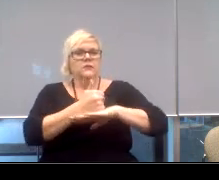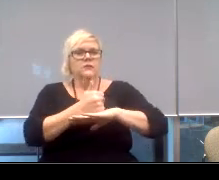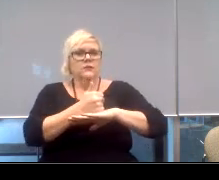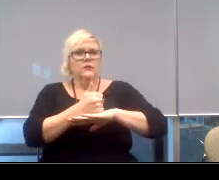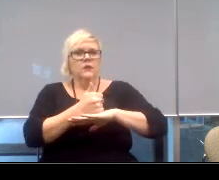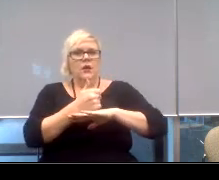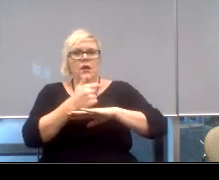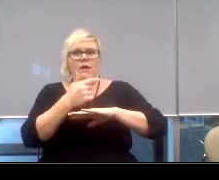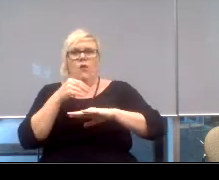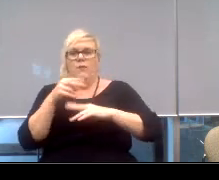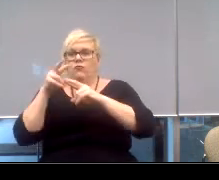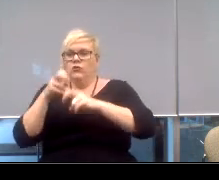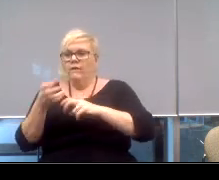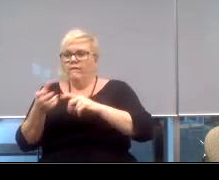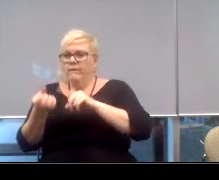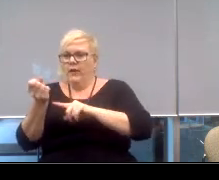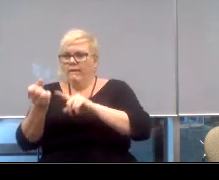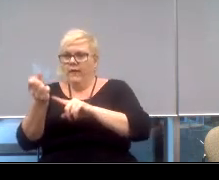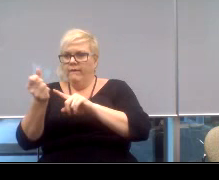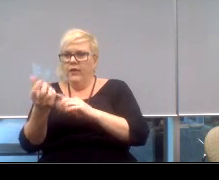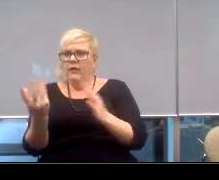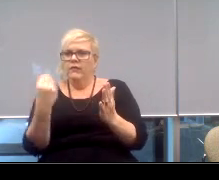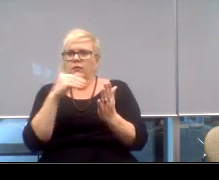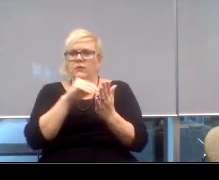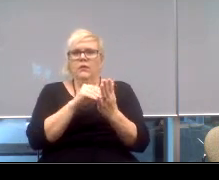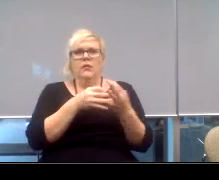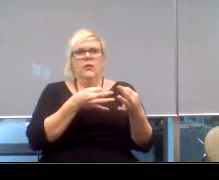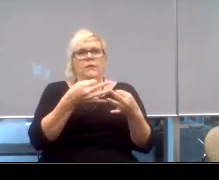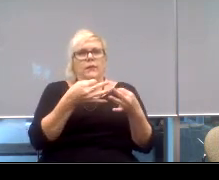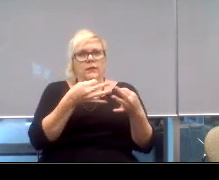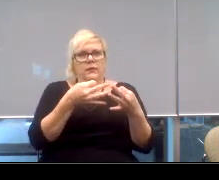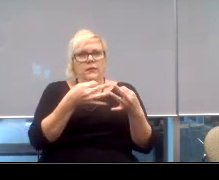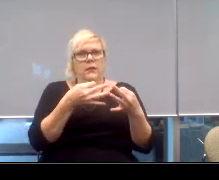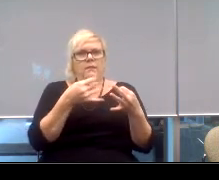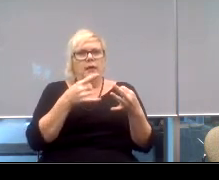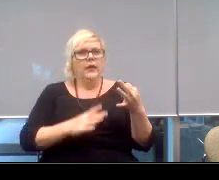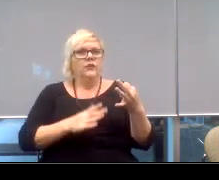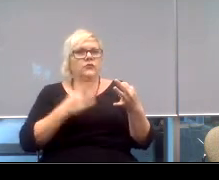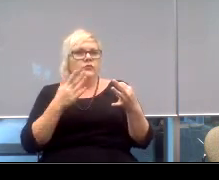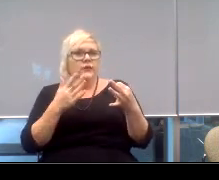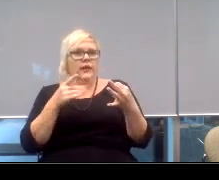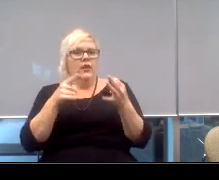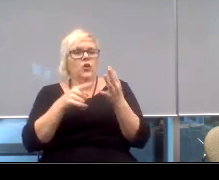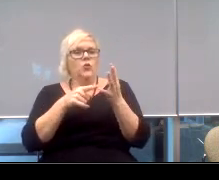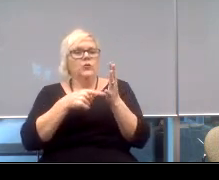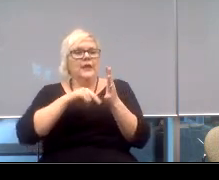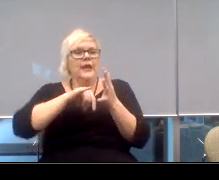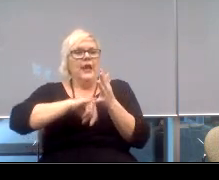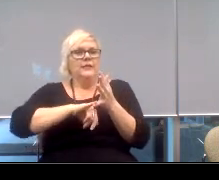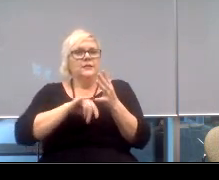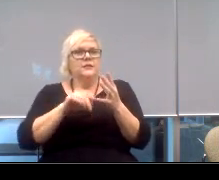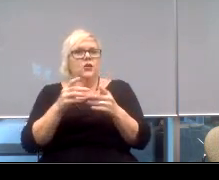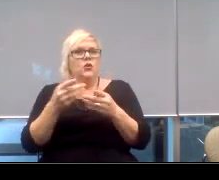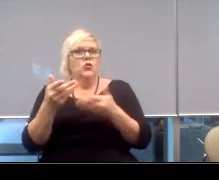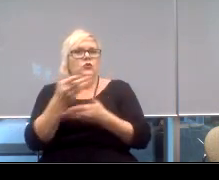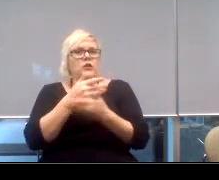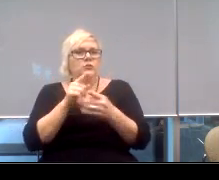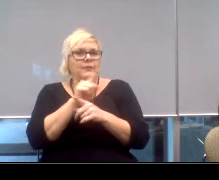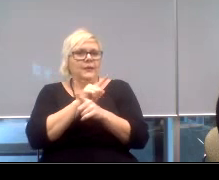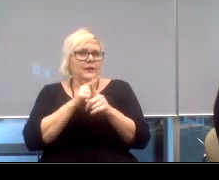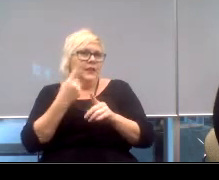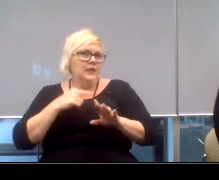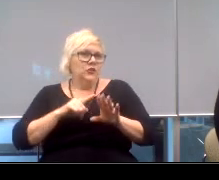study. But it's worth noting that the concepts shown here, first presented during the UTS consultation meetings last year, are